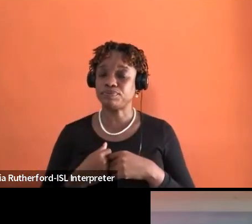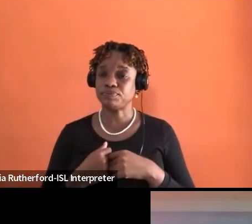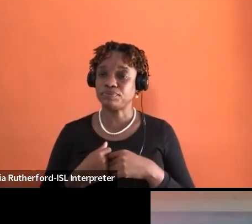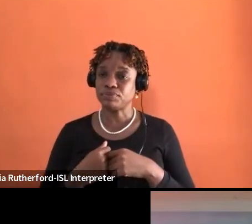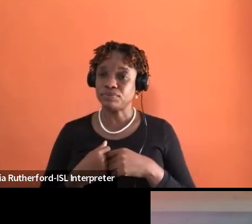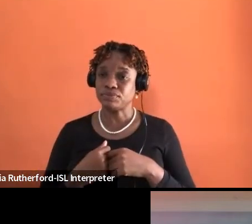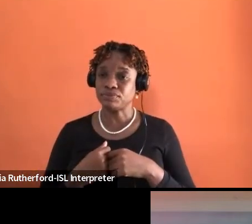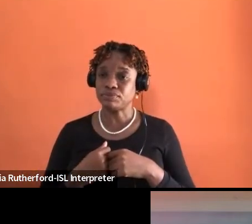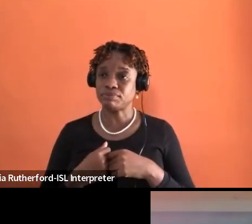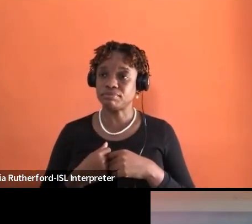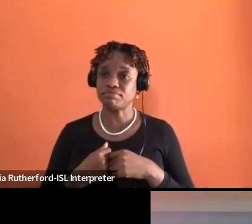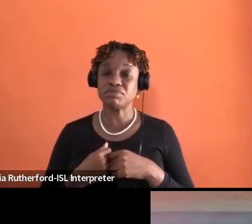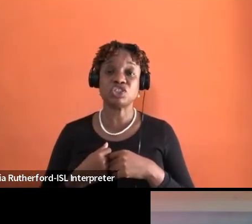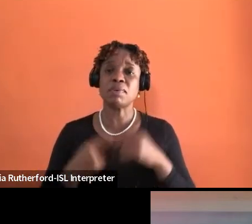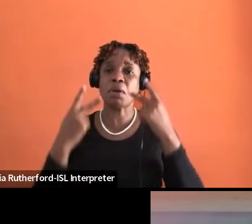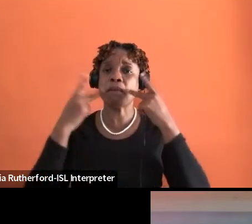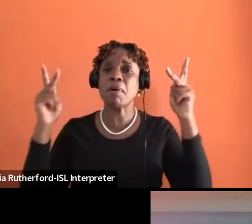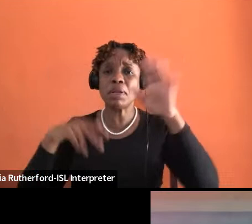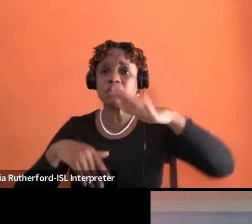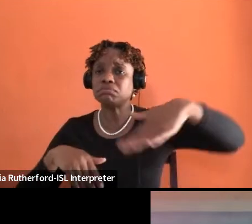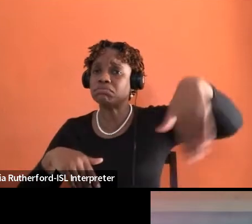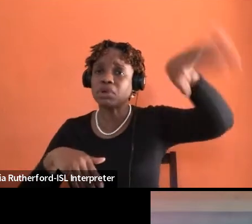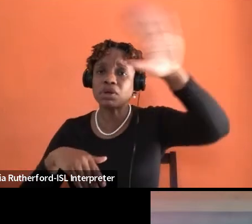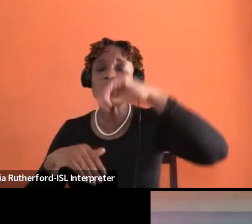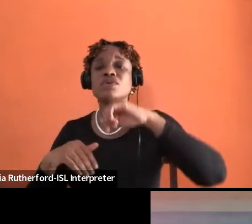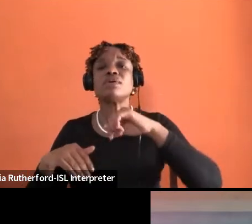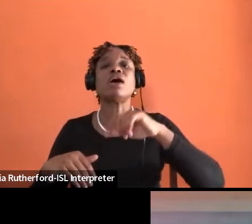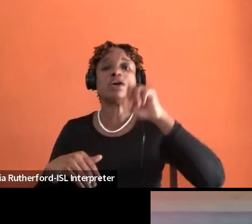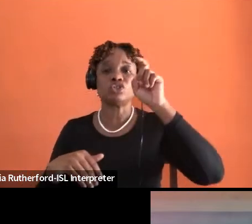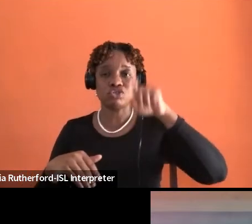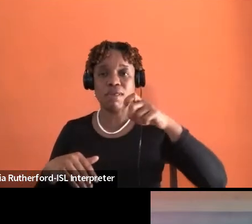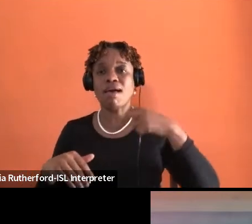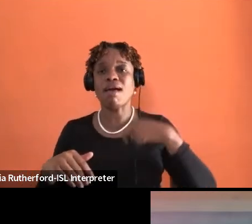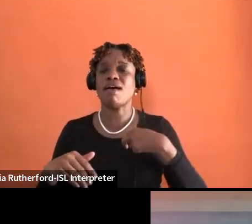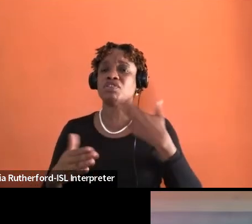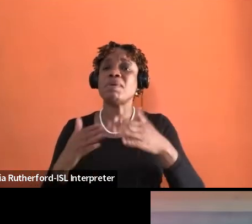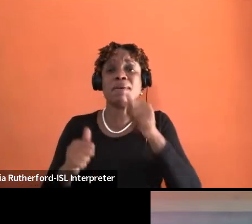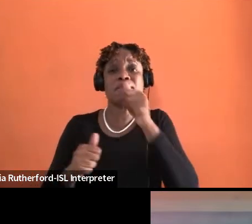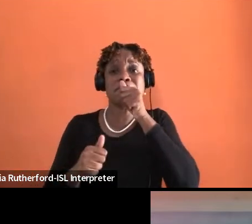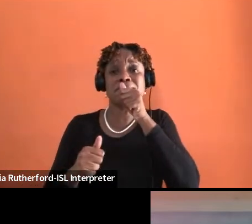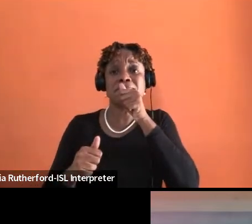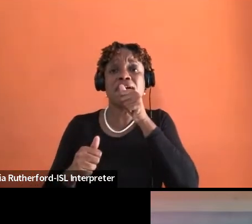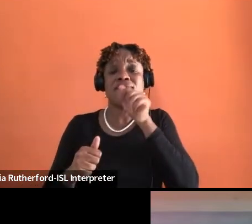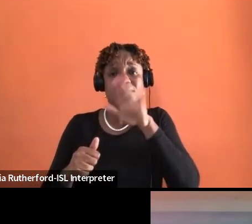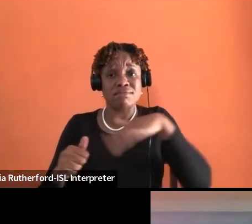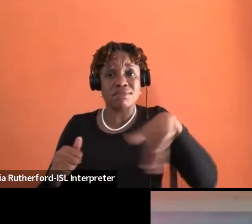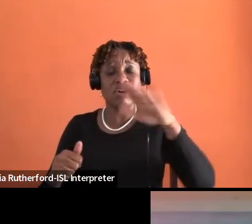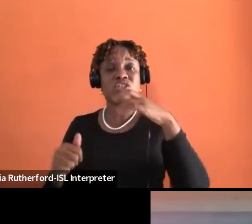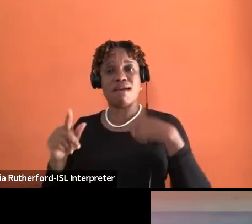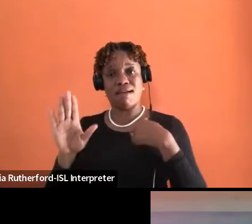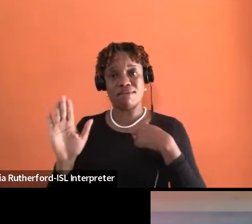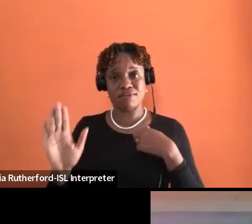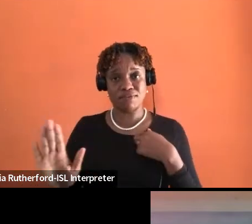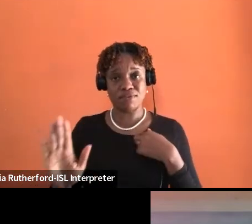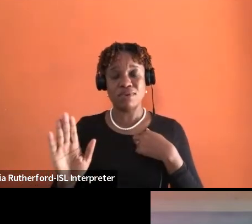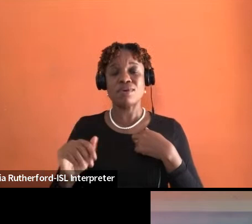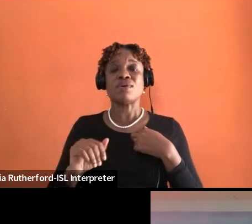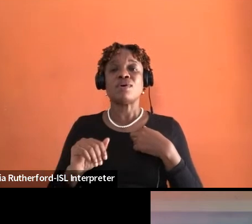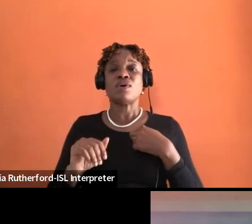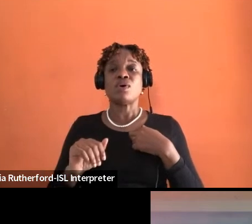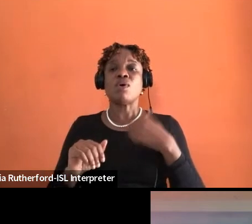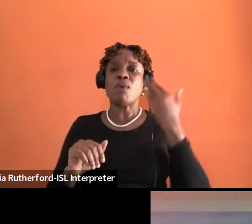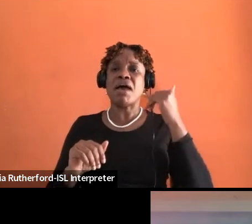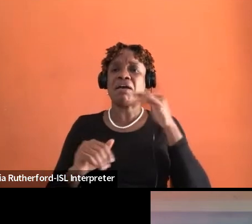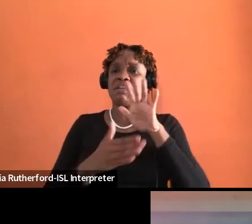in the public space. You may find this in some private institutions, which the middle income to